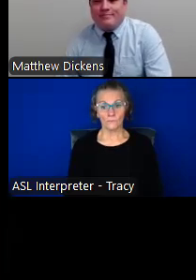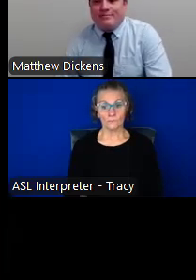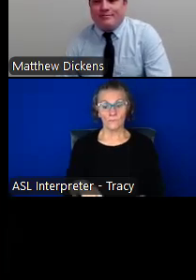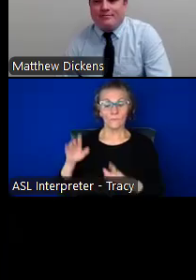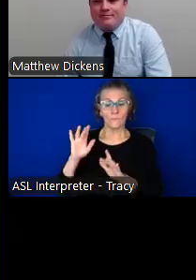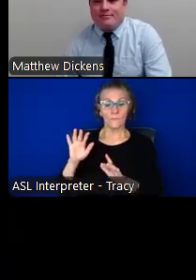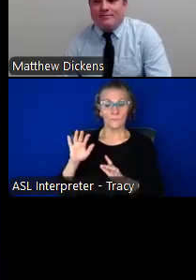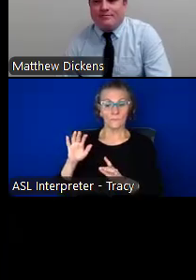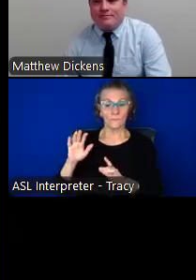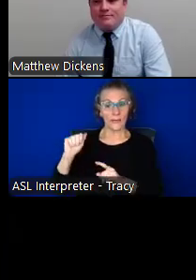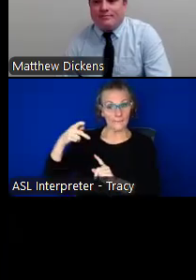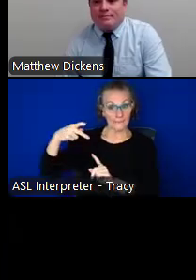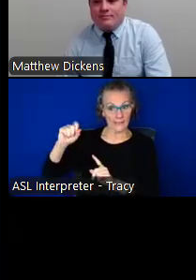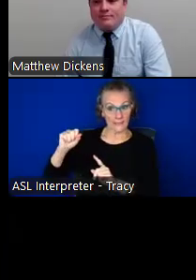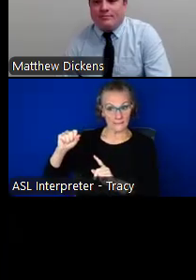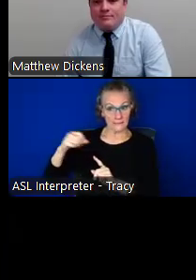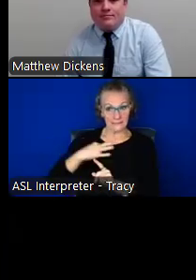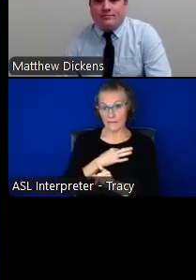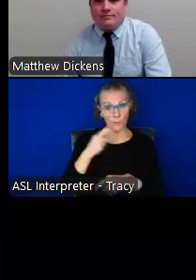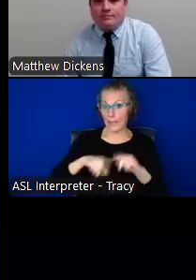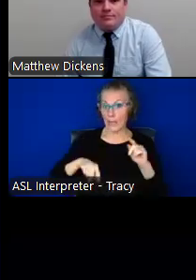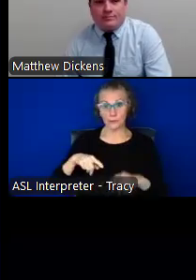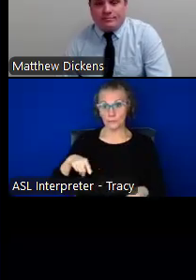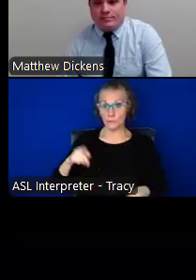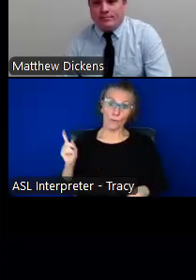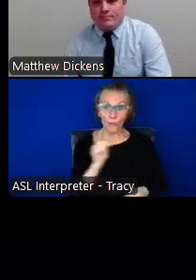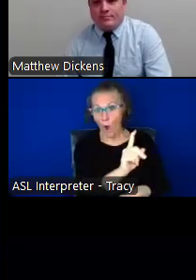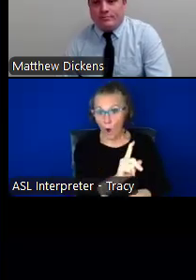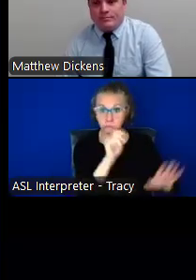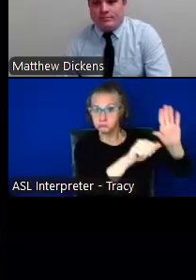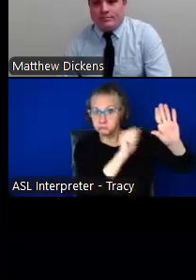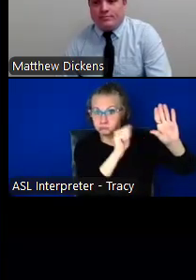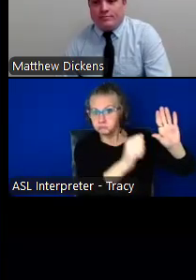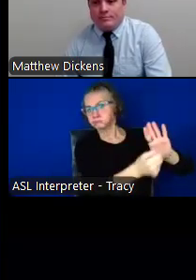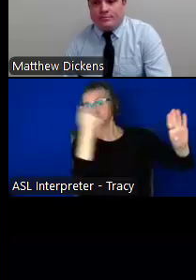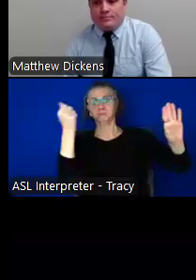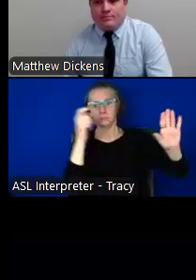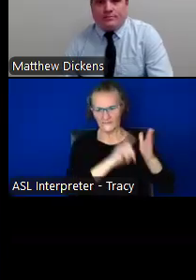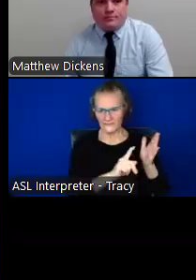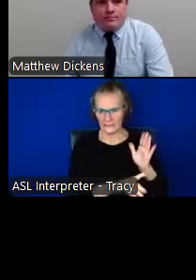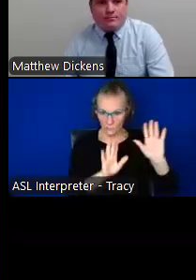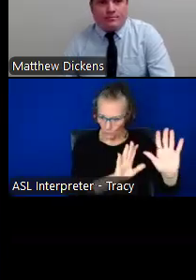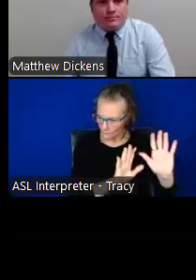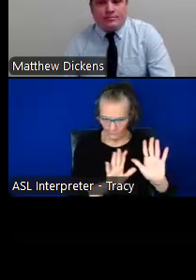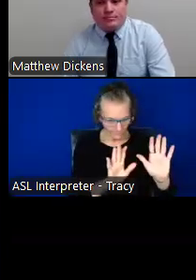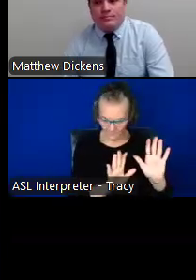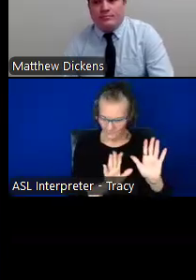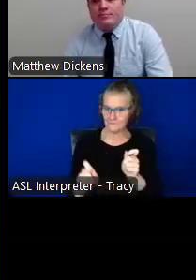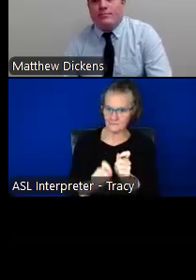So the APS staff, we can't just go out to people's homes and begin our investigations. There